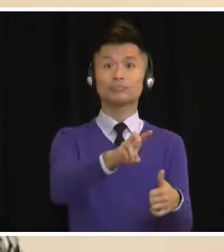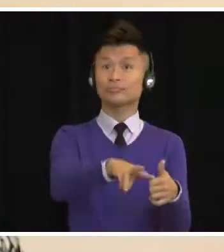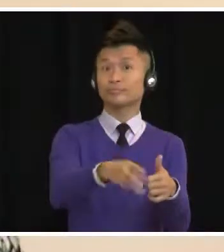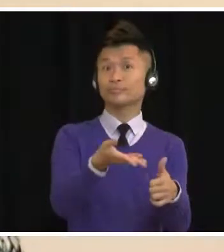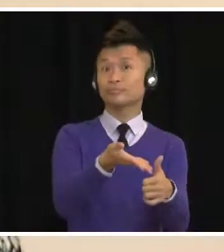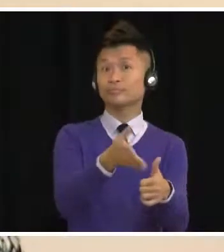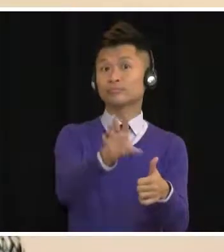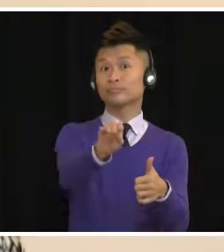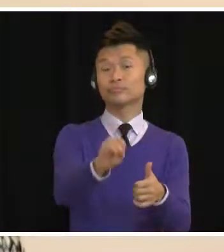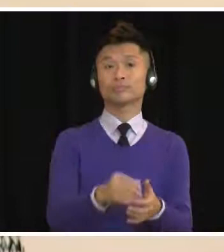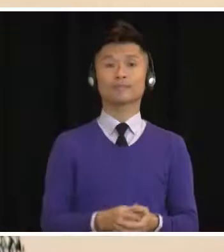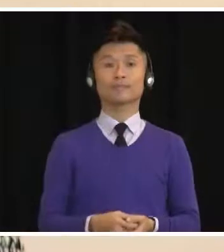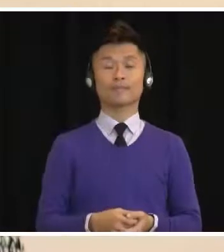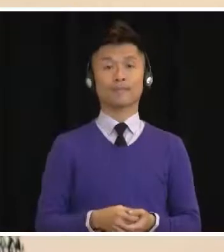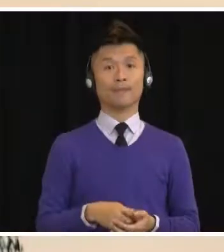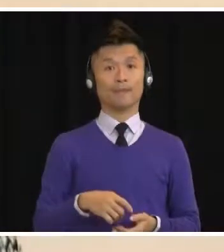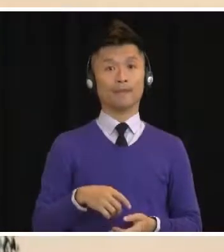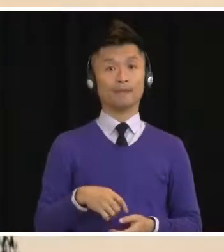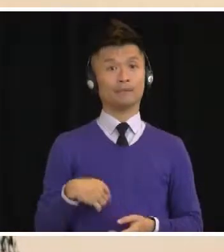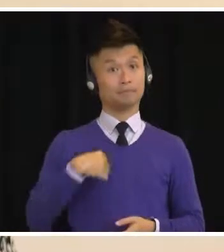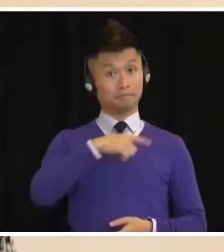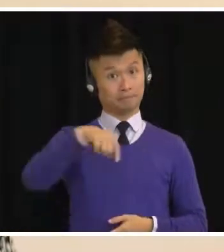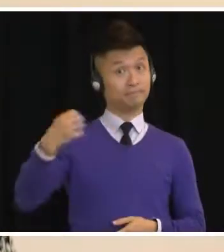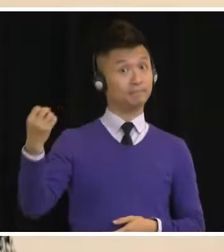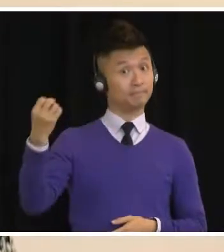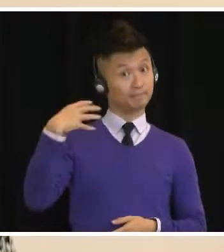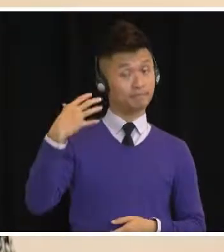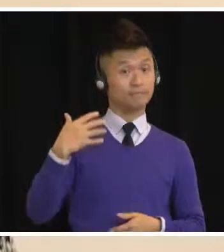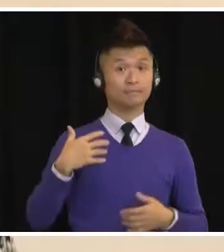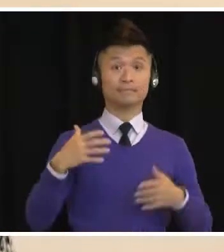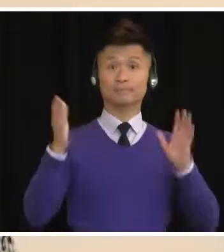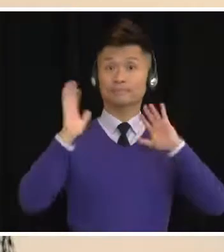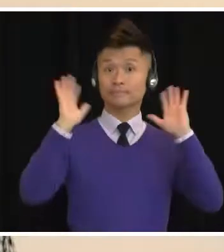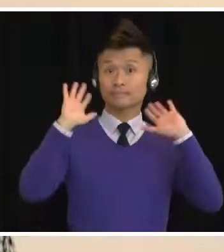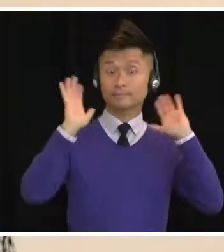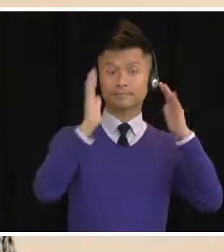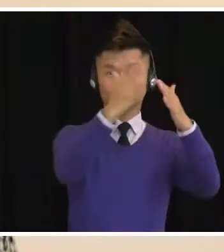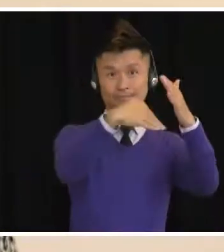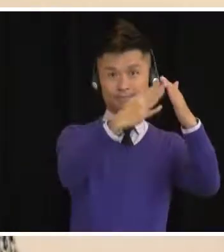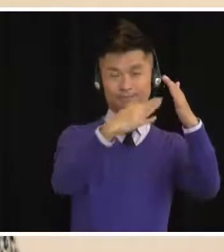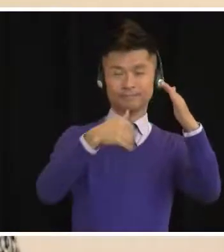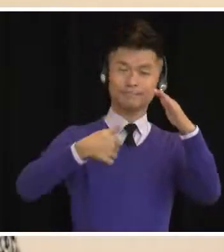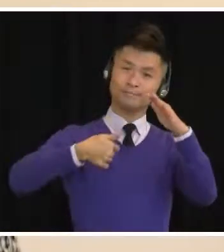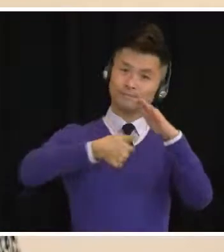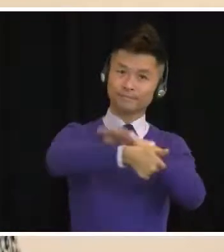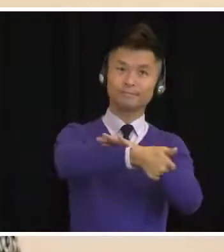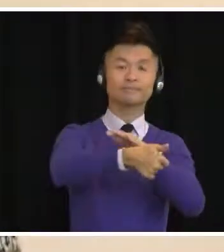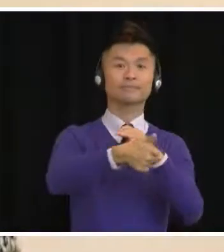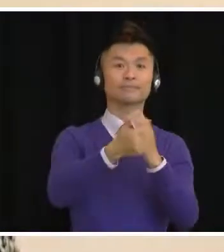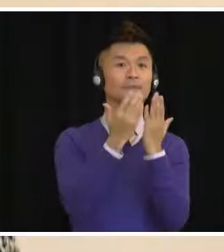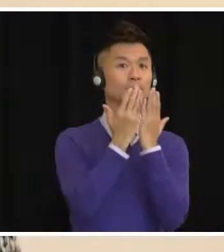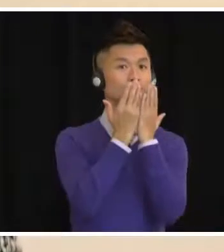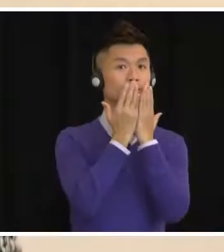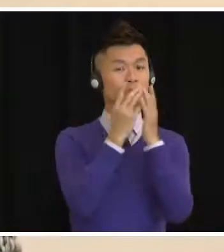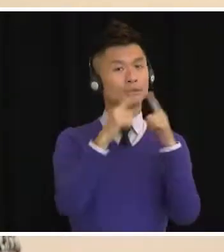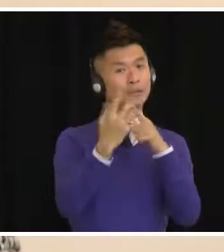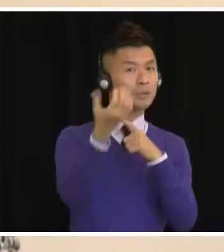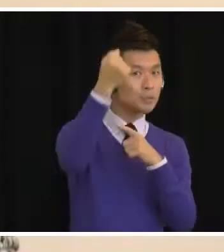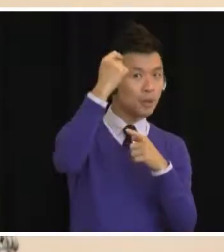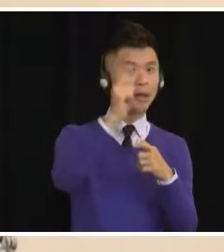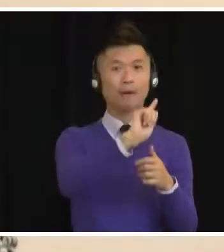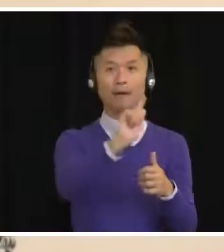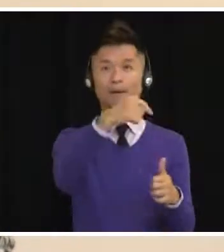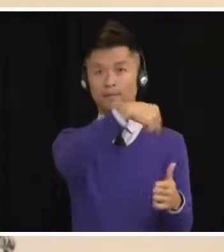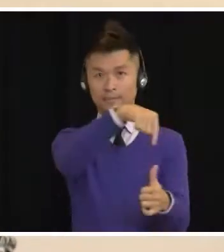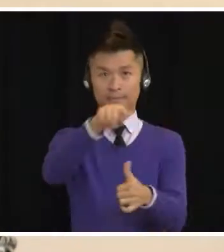rights education, and it's said that children's rights will be a part of that. The question is that a